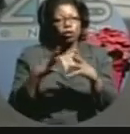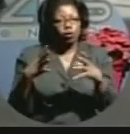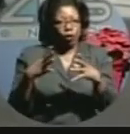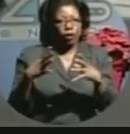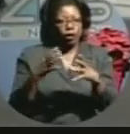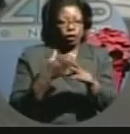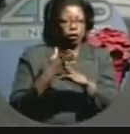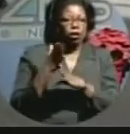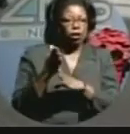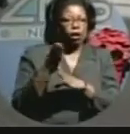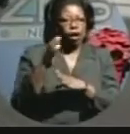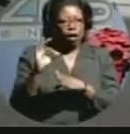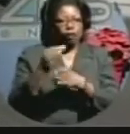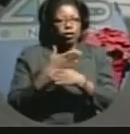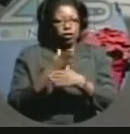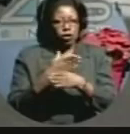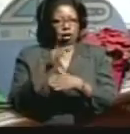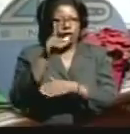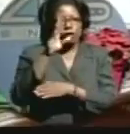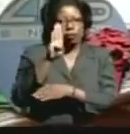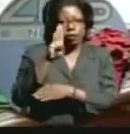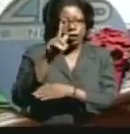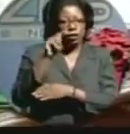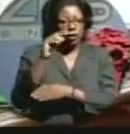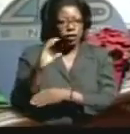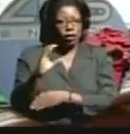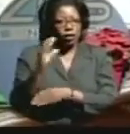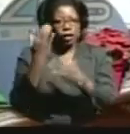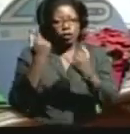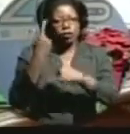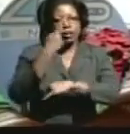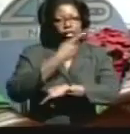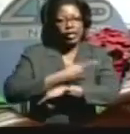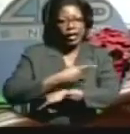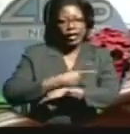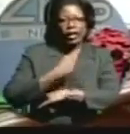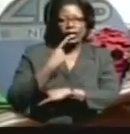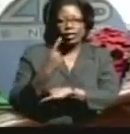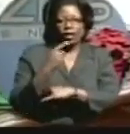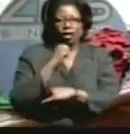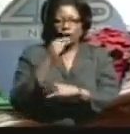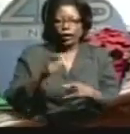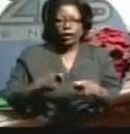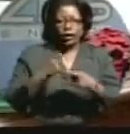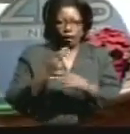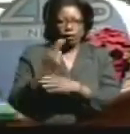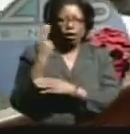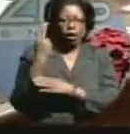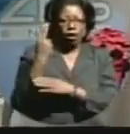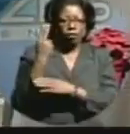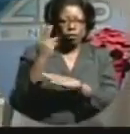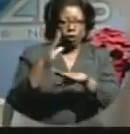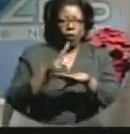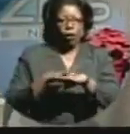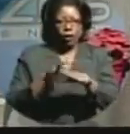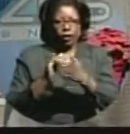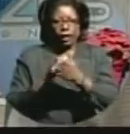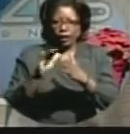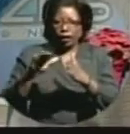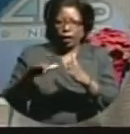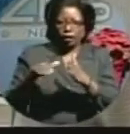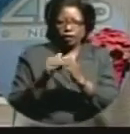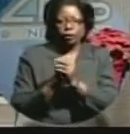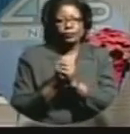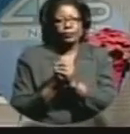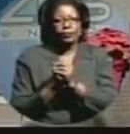nation's telecommunications company, BTC. And today he says they're not giving up on the issue just yet. We are not to